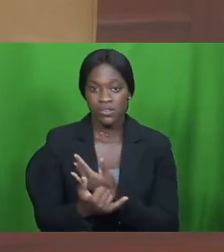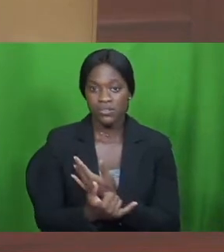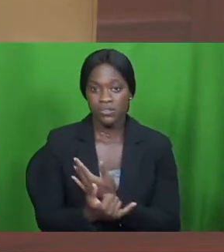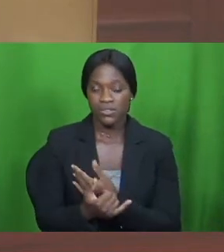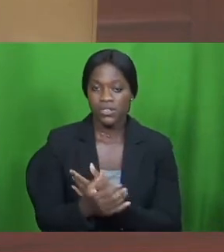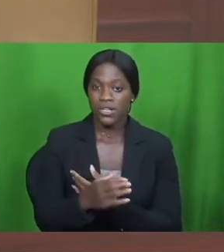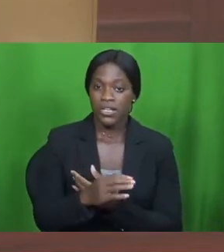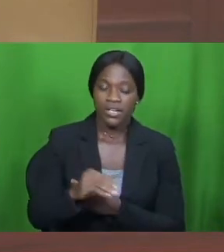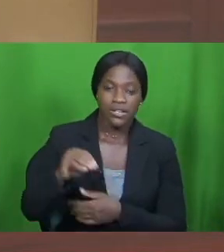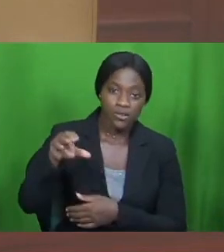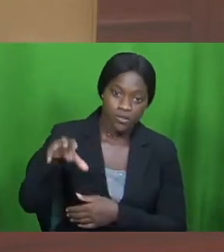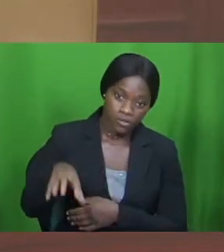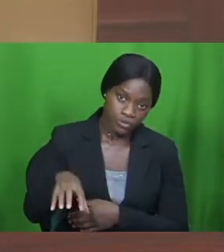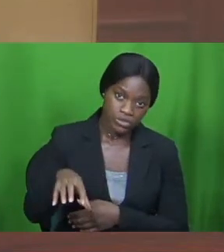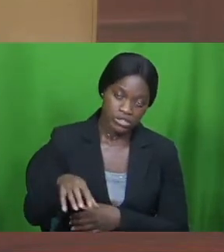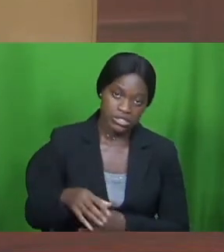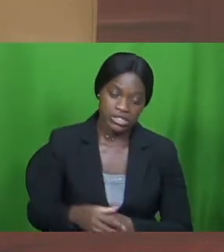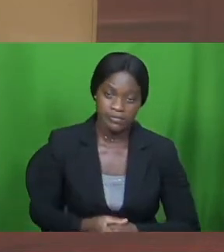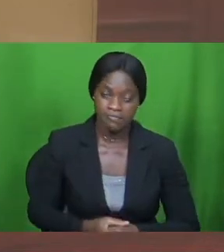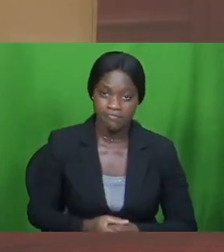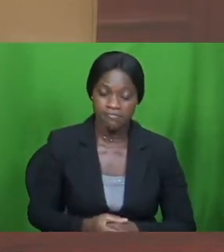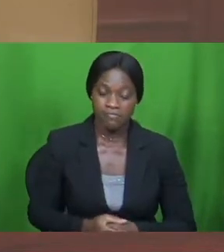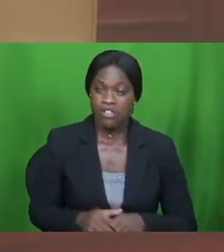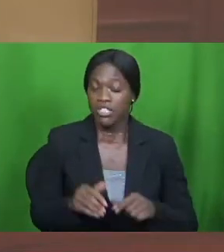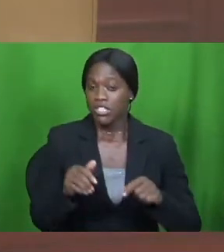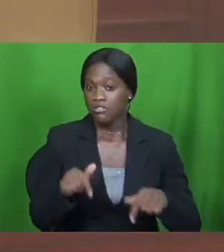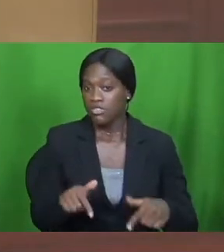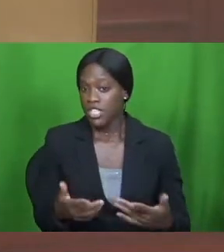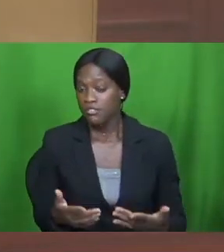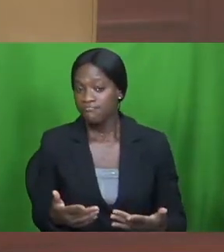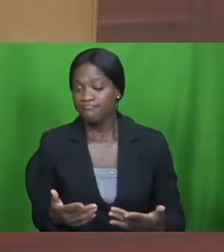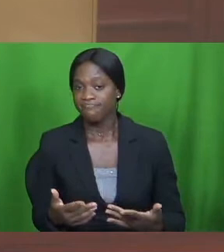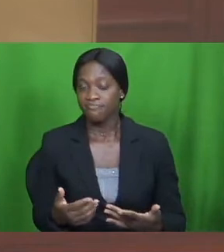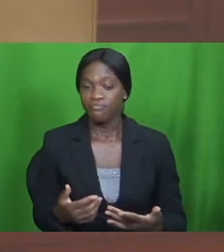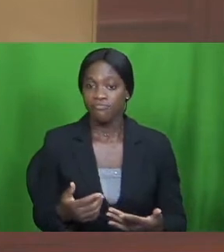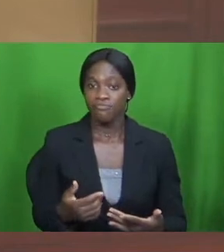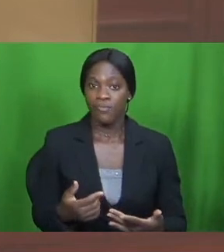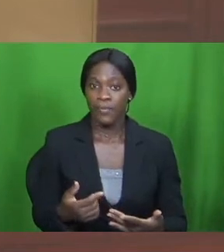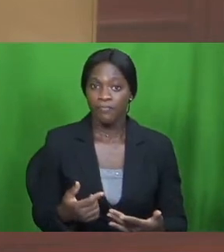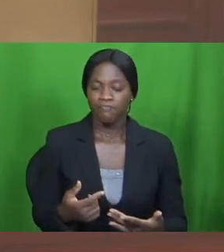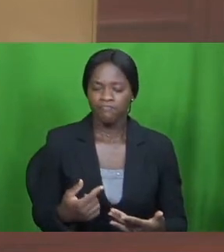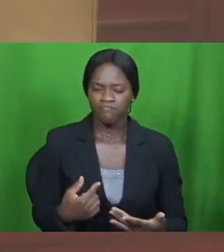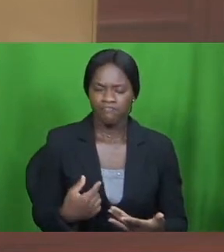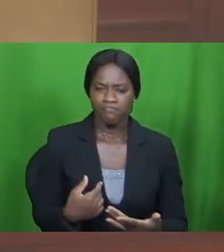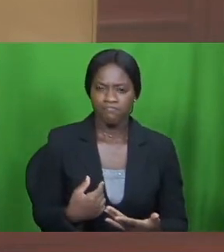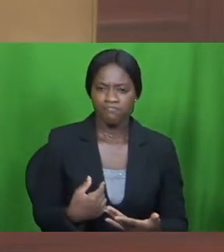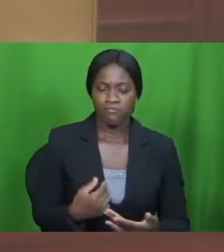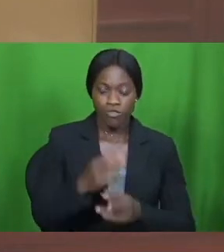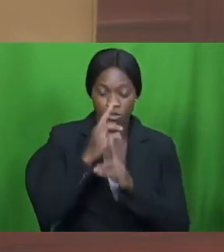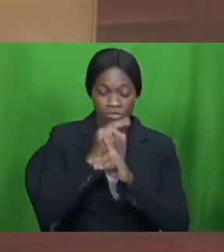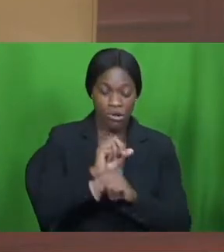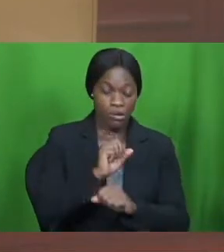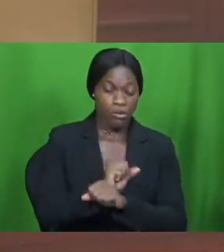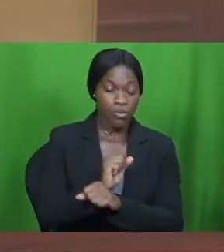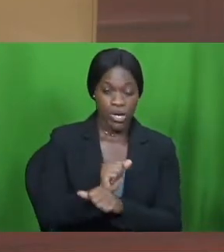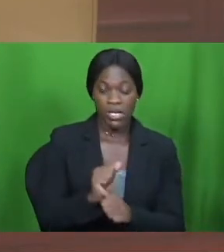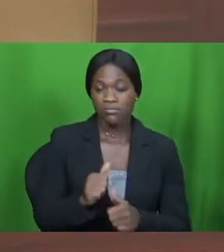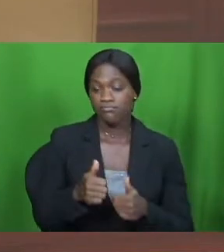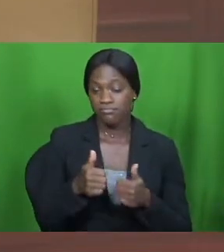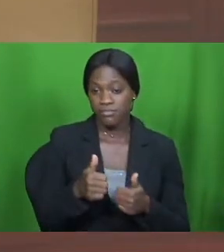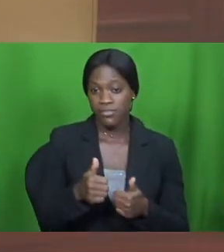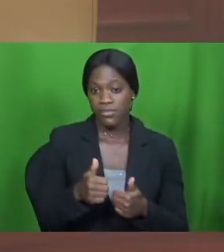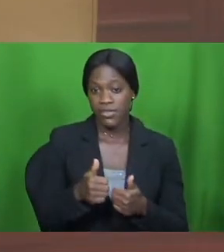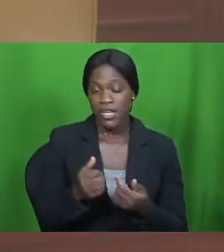community. So on this day, Mr. Speaker, he has fought a good fight, and he deserved a good